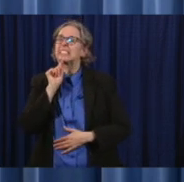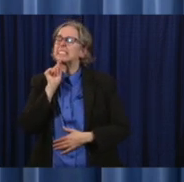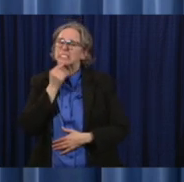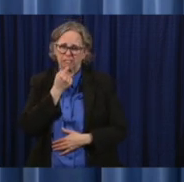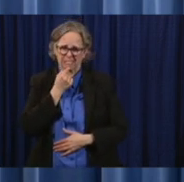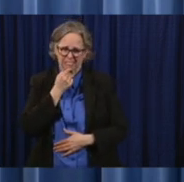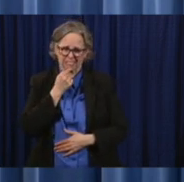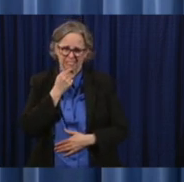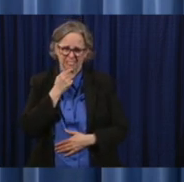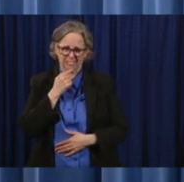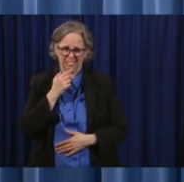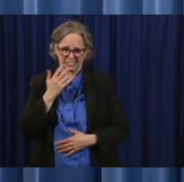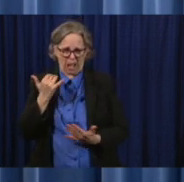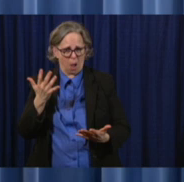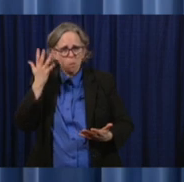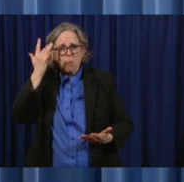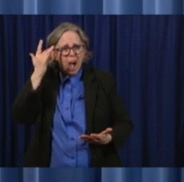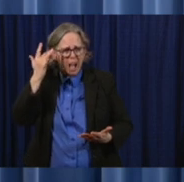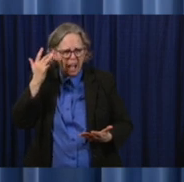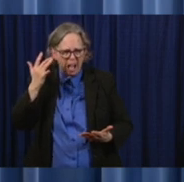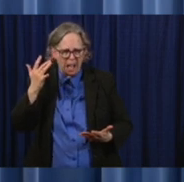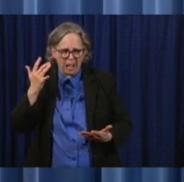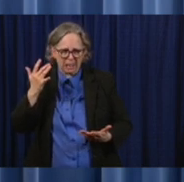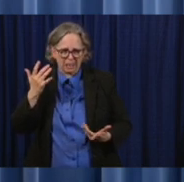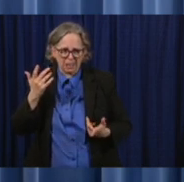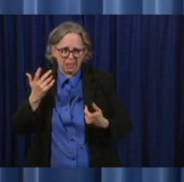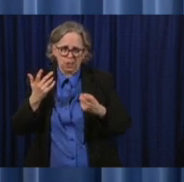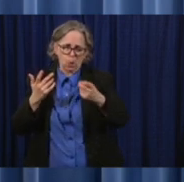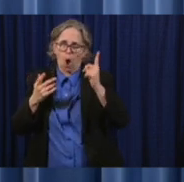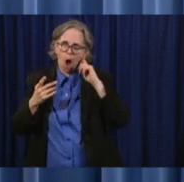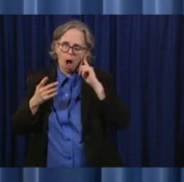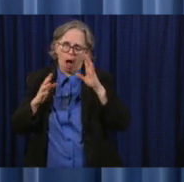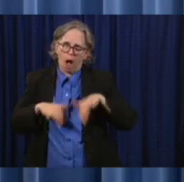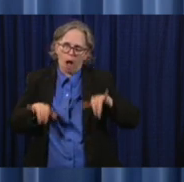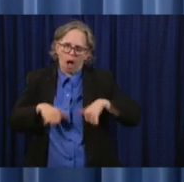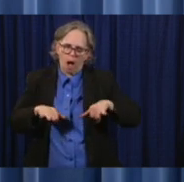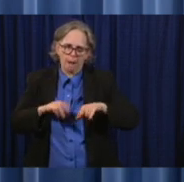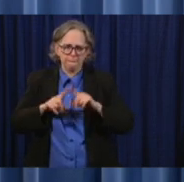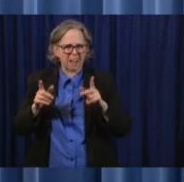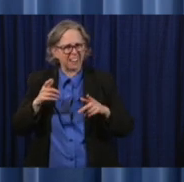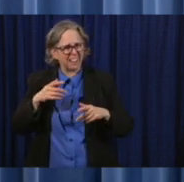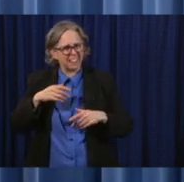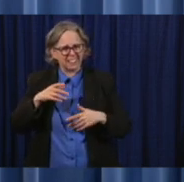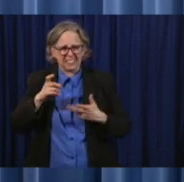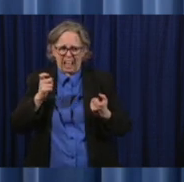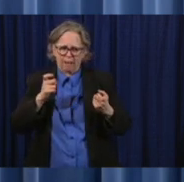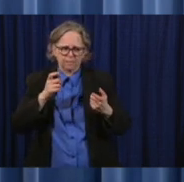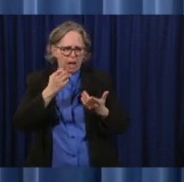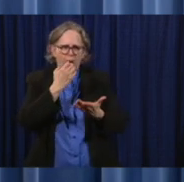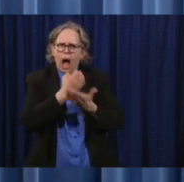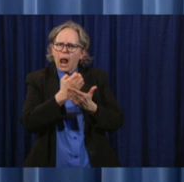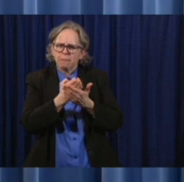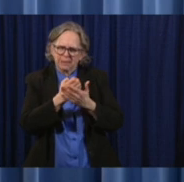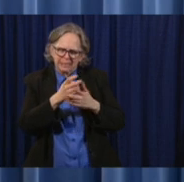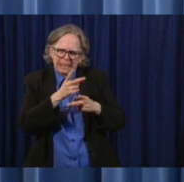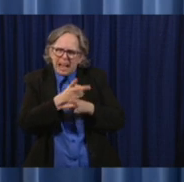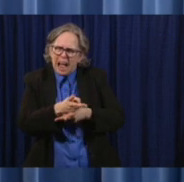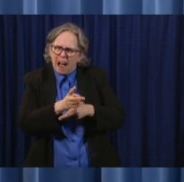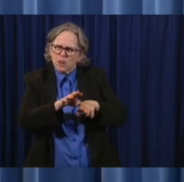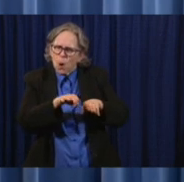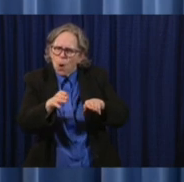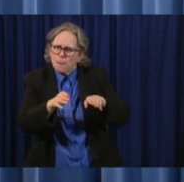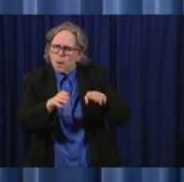sure people are tired of me saying this, but we have to do this right. You know, when you go into a